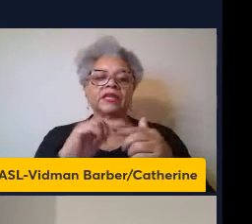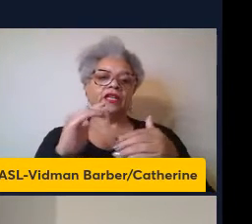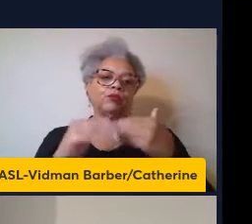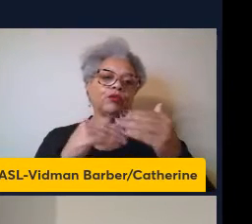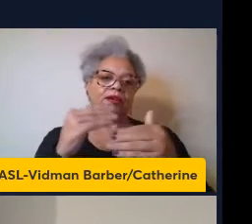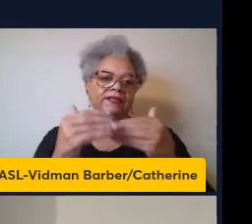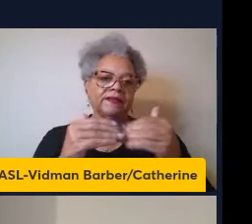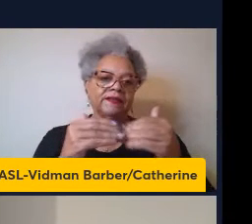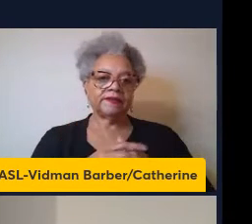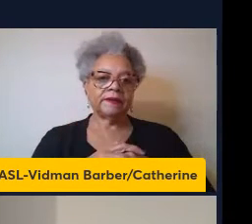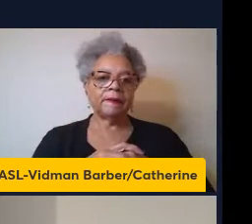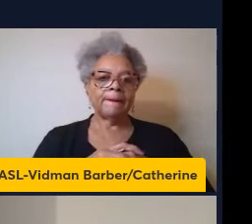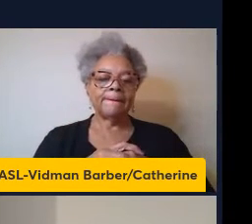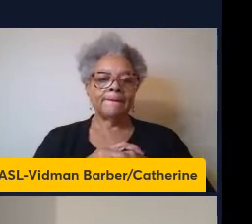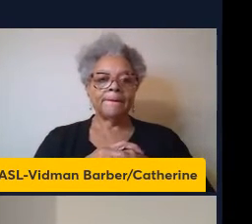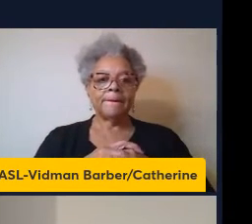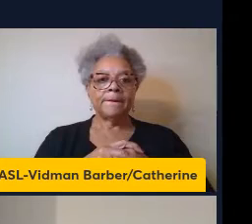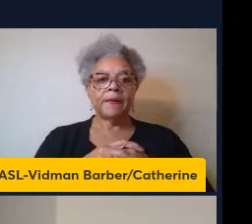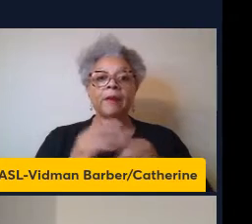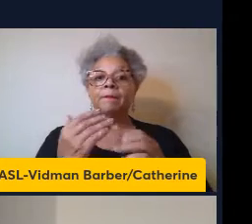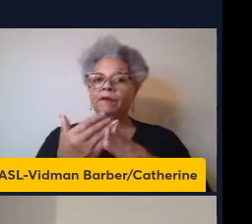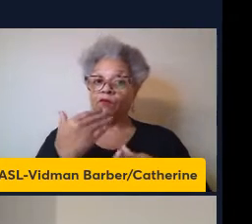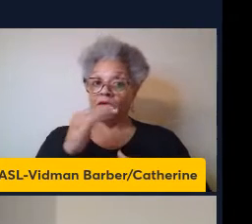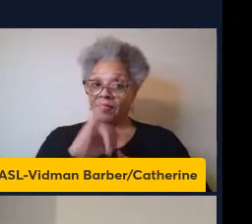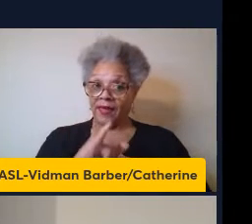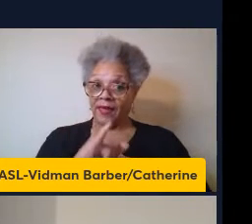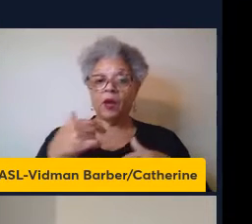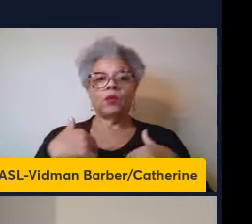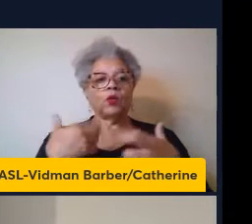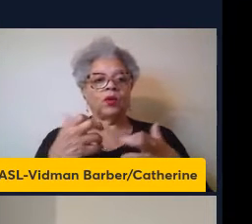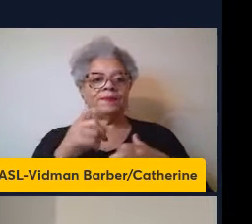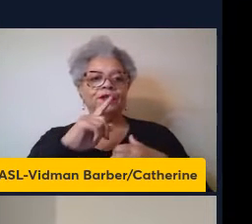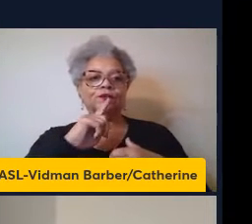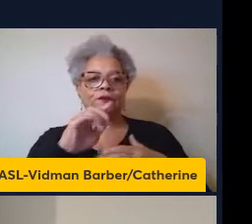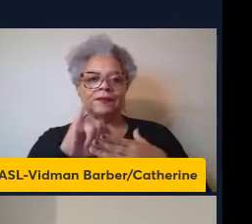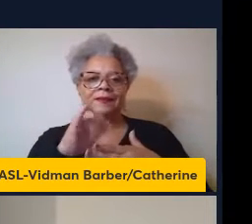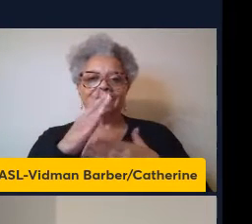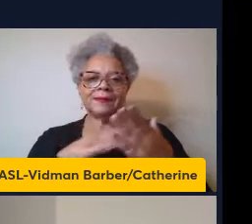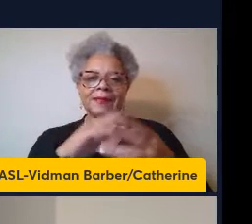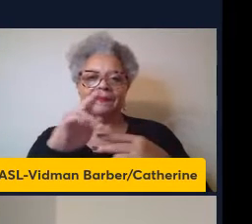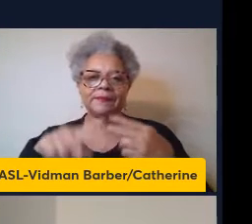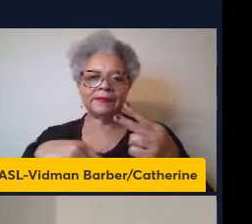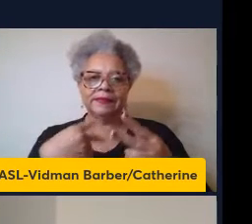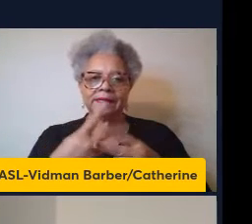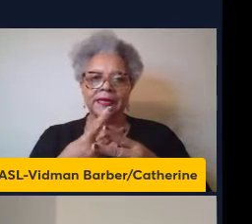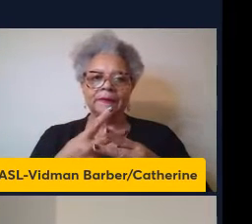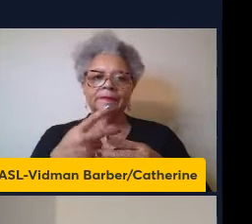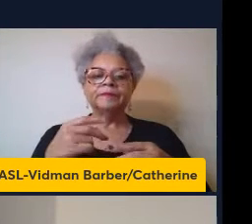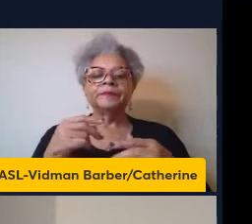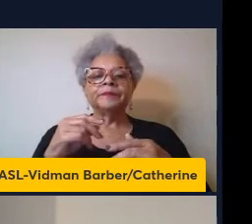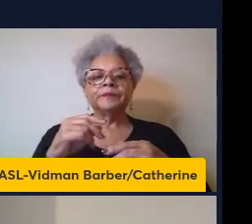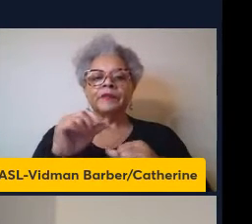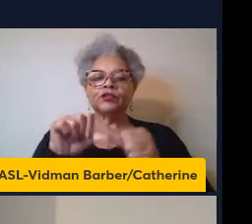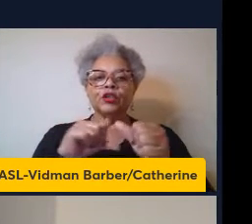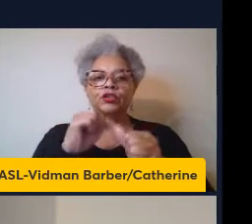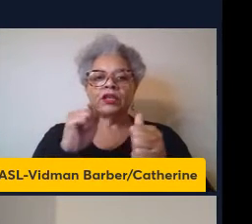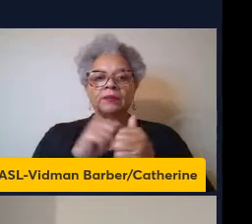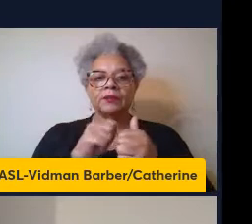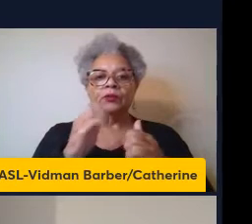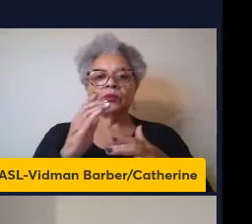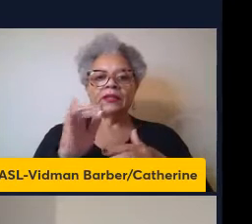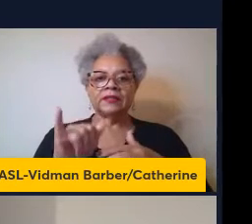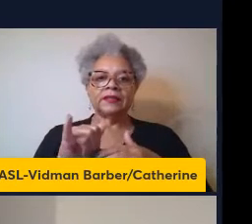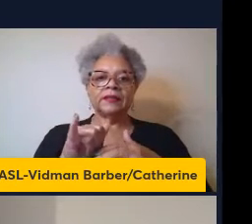But before we wanted to do that, we actually wanted to make sure that there was some kind of HLA association between a particular motif